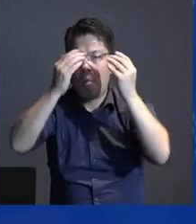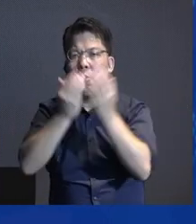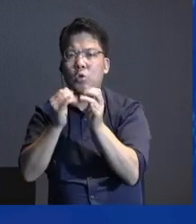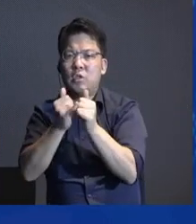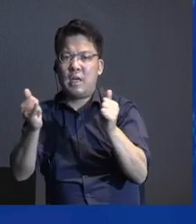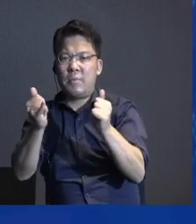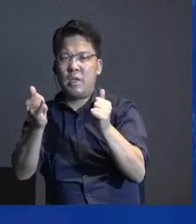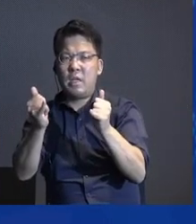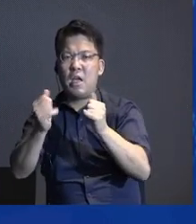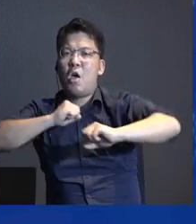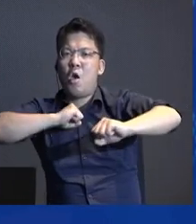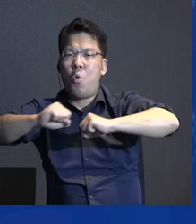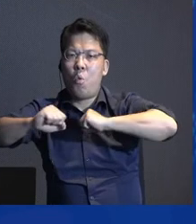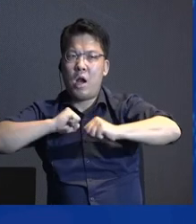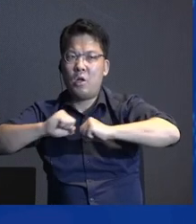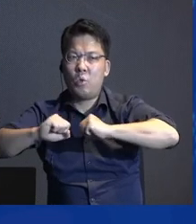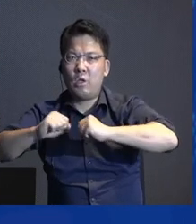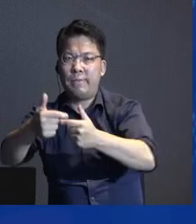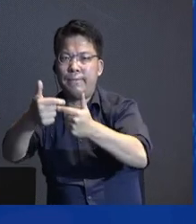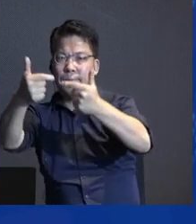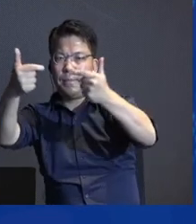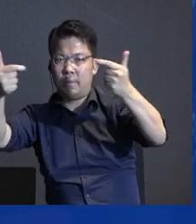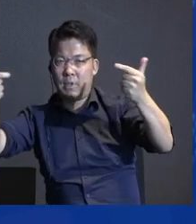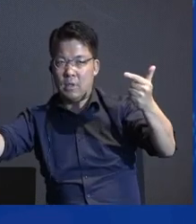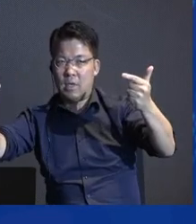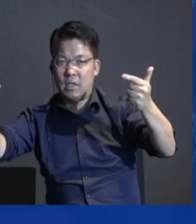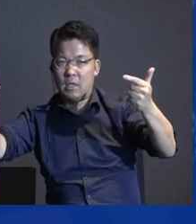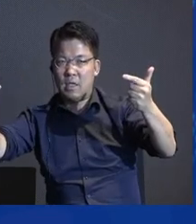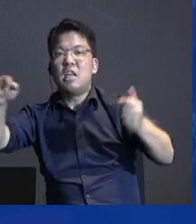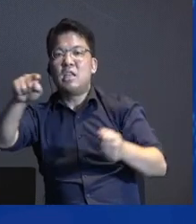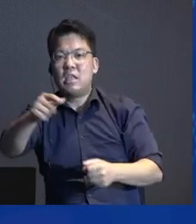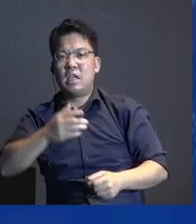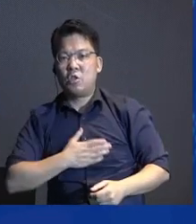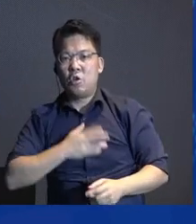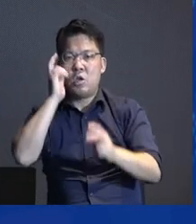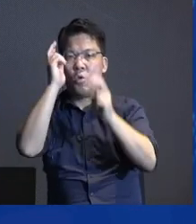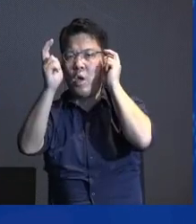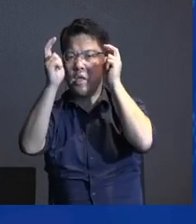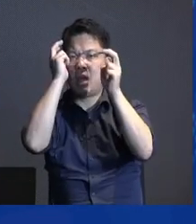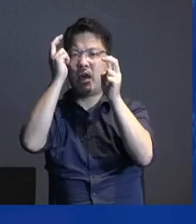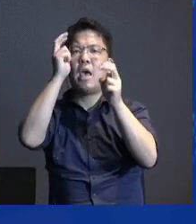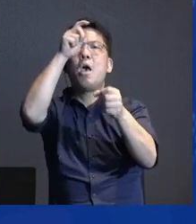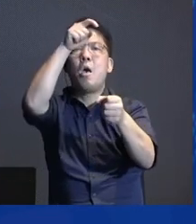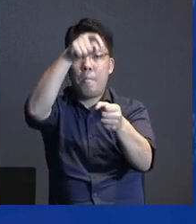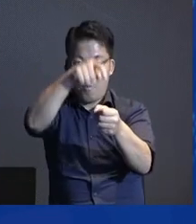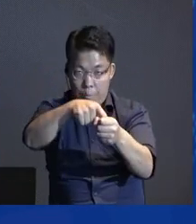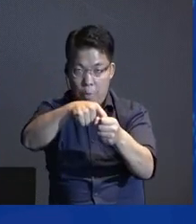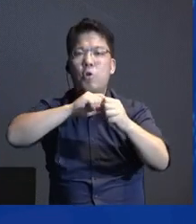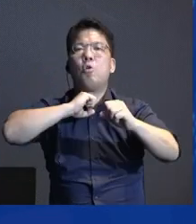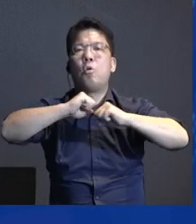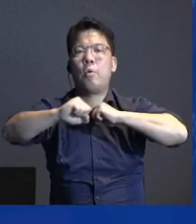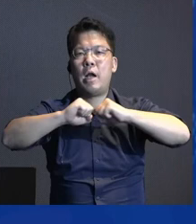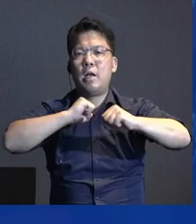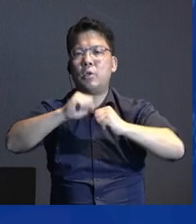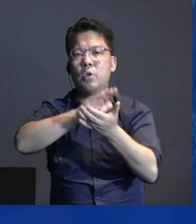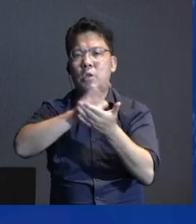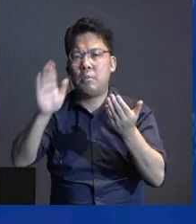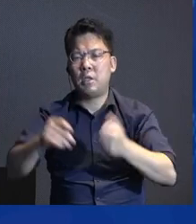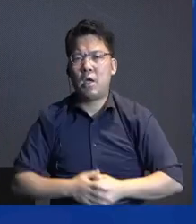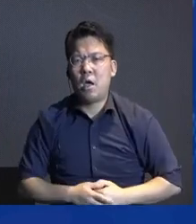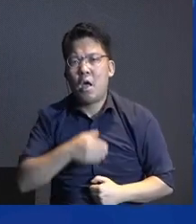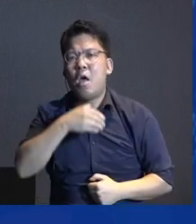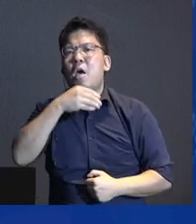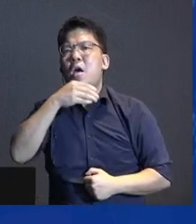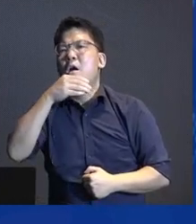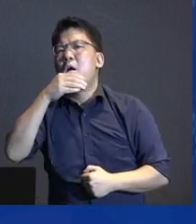supporting a life till the end, respecting together to get old their perspectives on life and